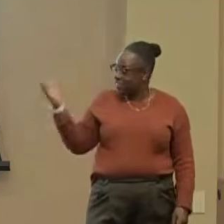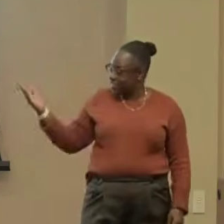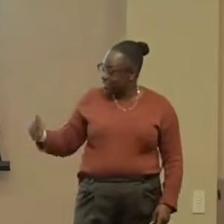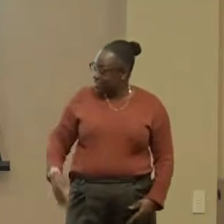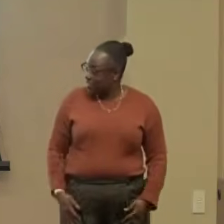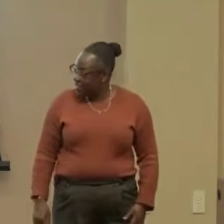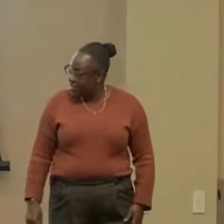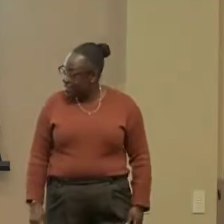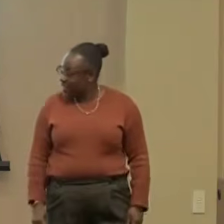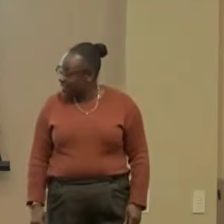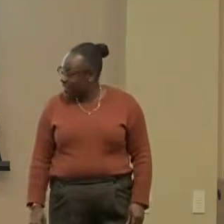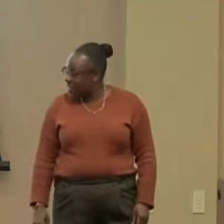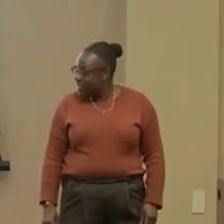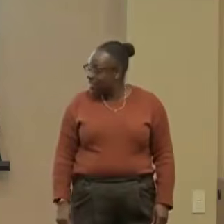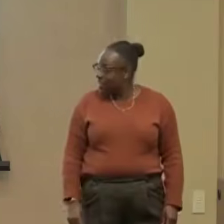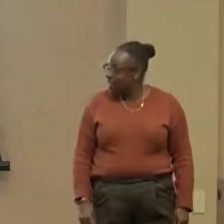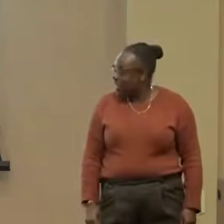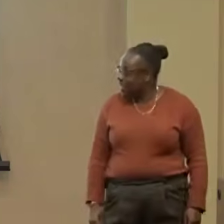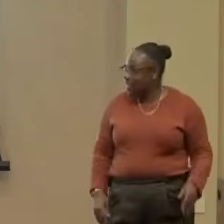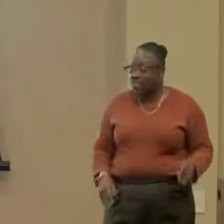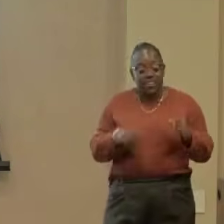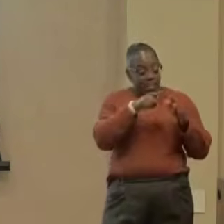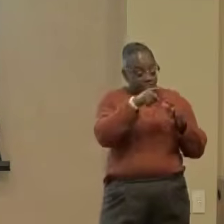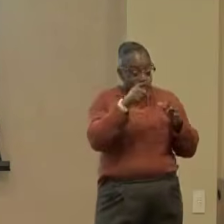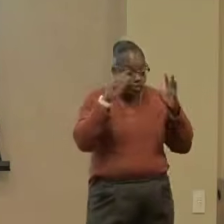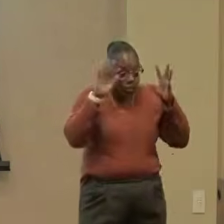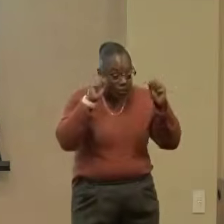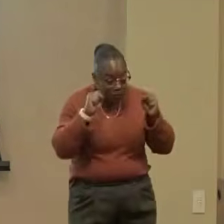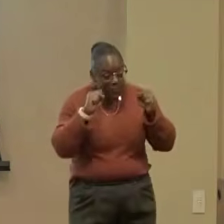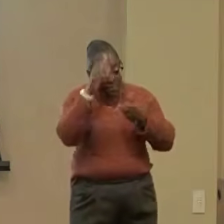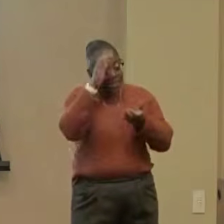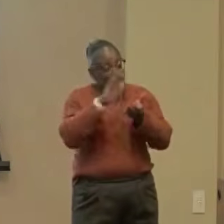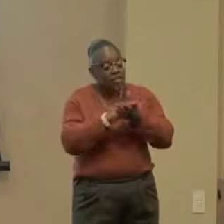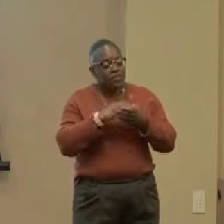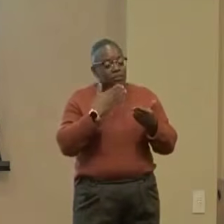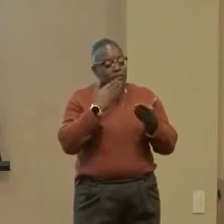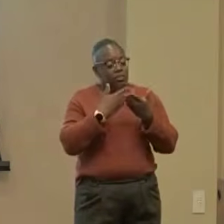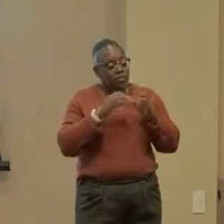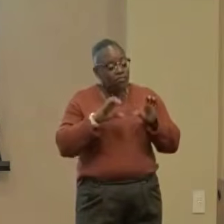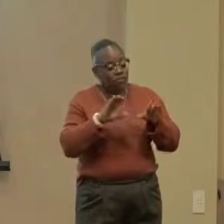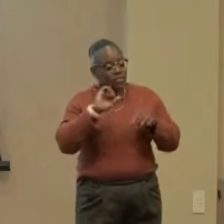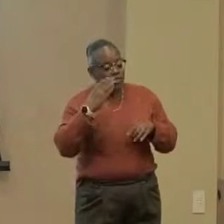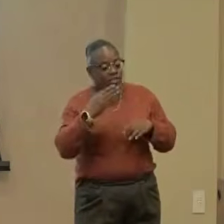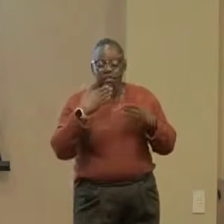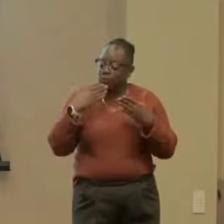you share. Yeah, I second that. You're an amazing husband. You're doing a great job. My